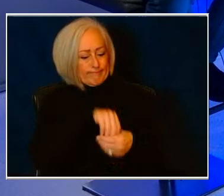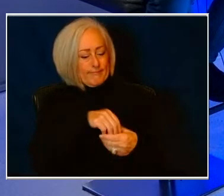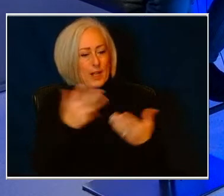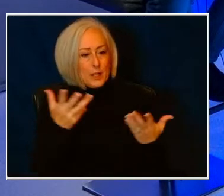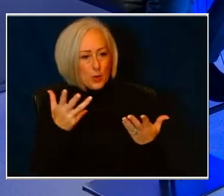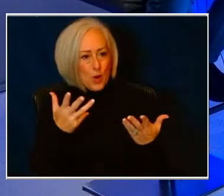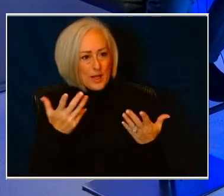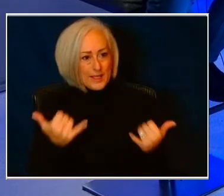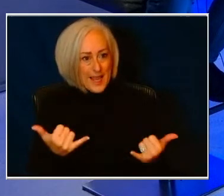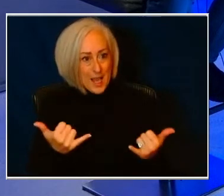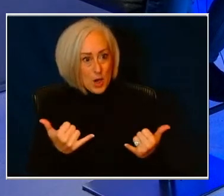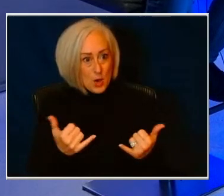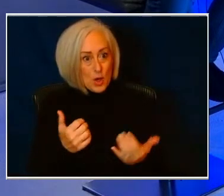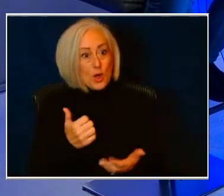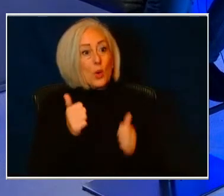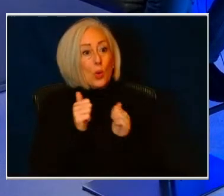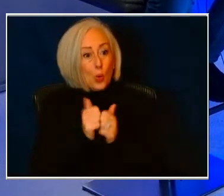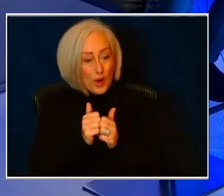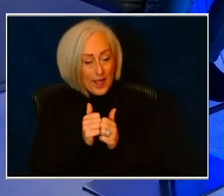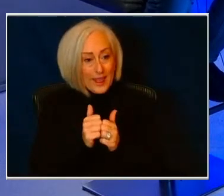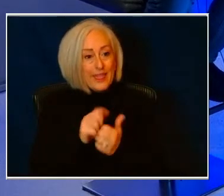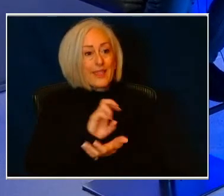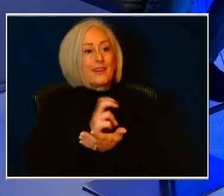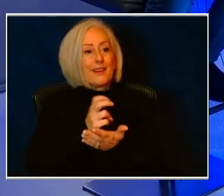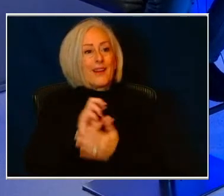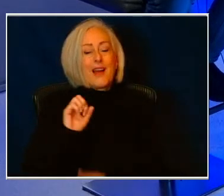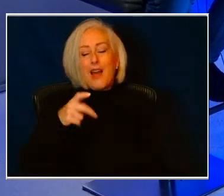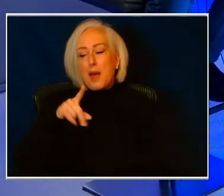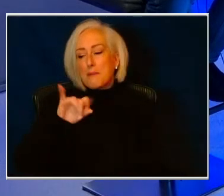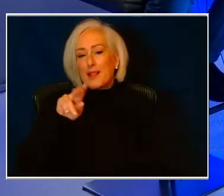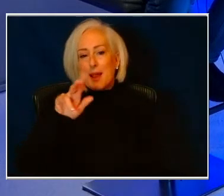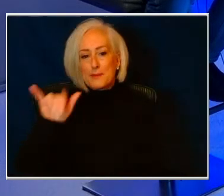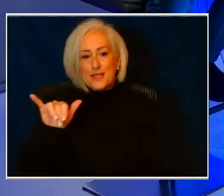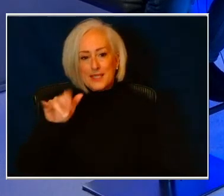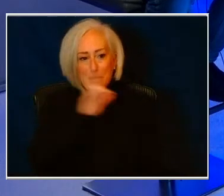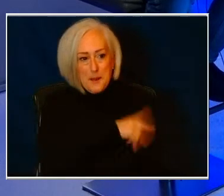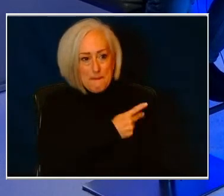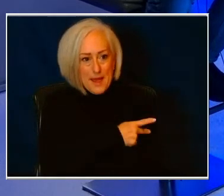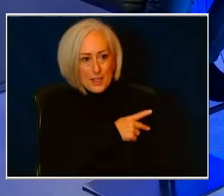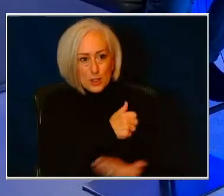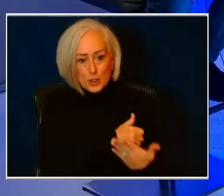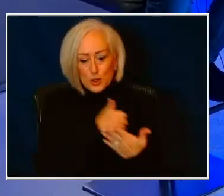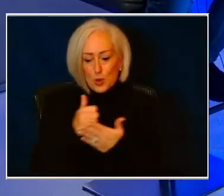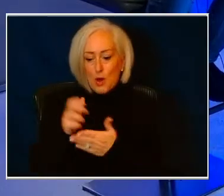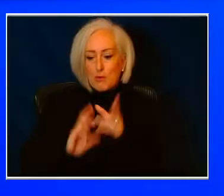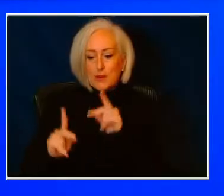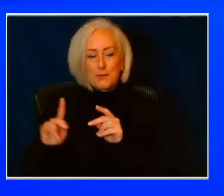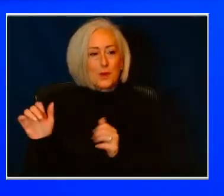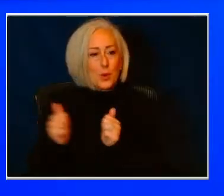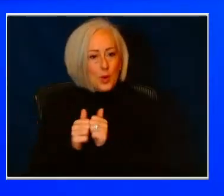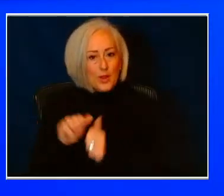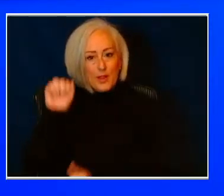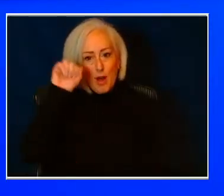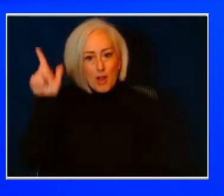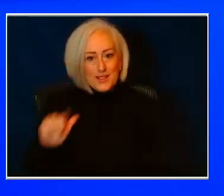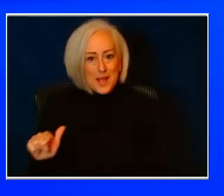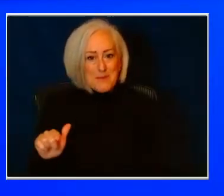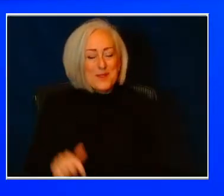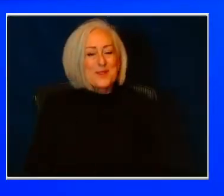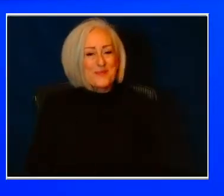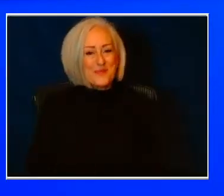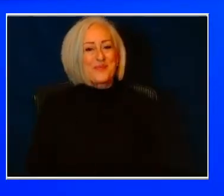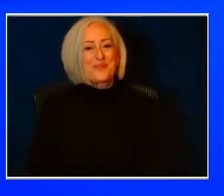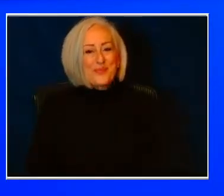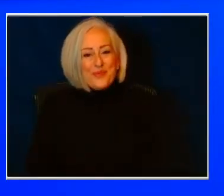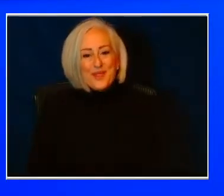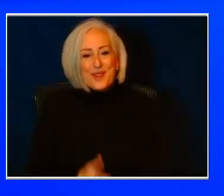epilepsy patients are helping with people like Alexis's dad. Yeah, first of all, really my